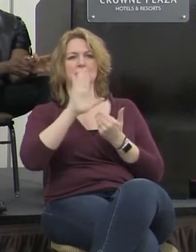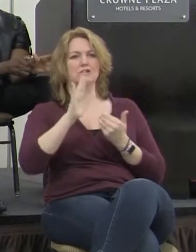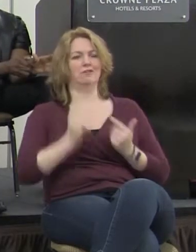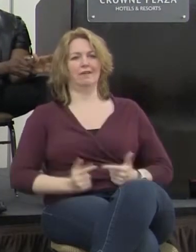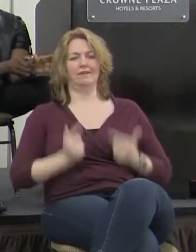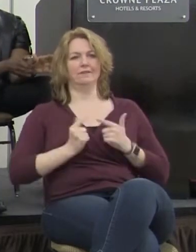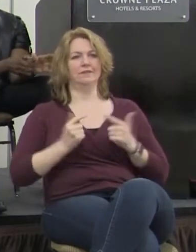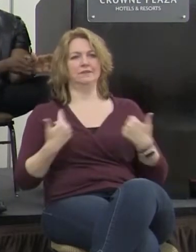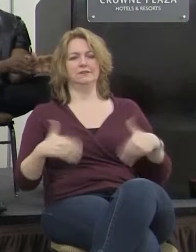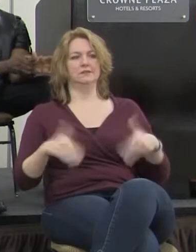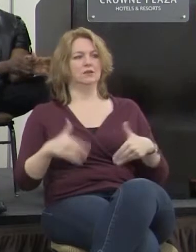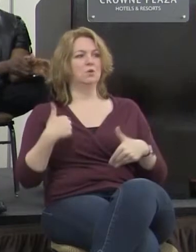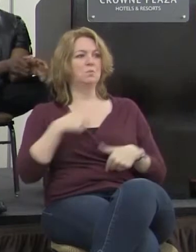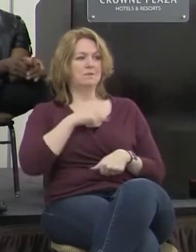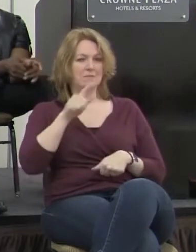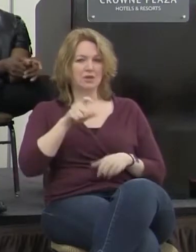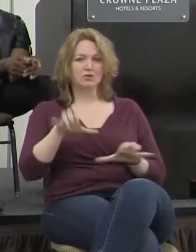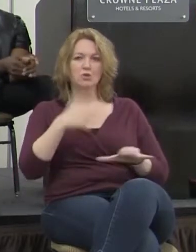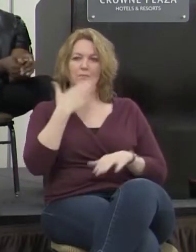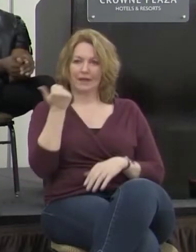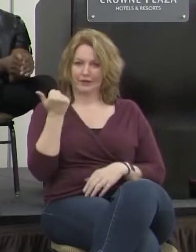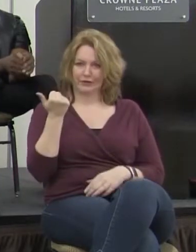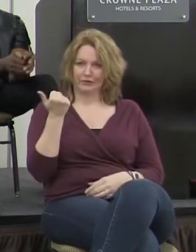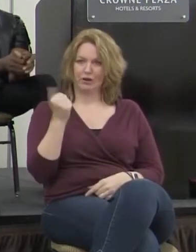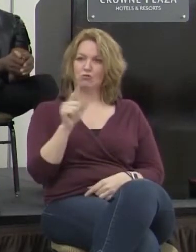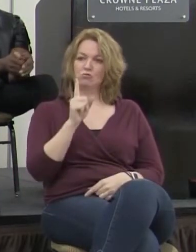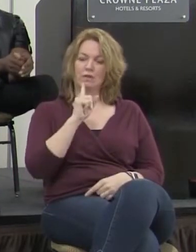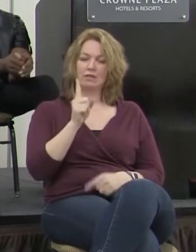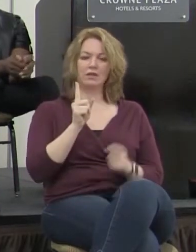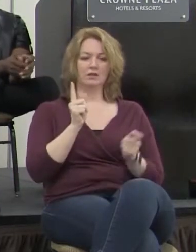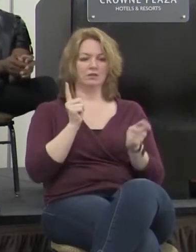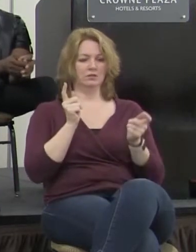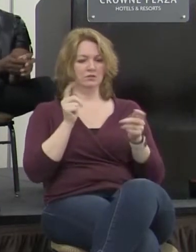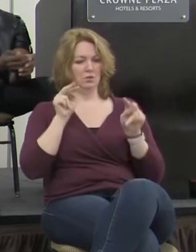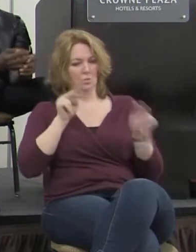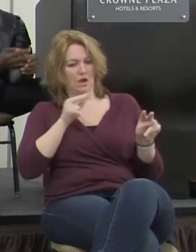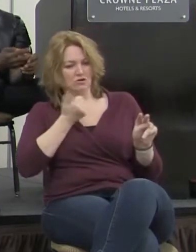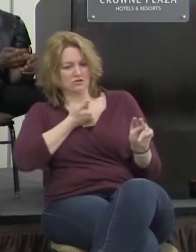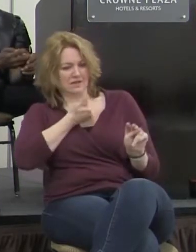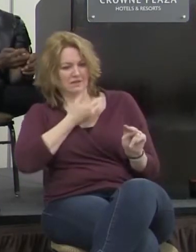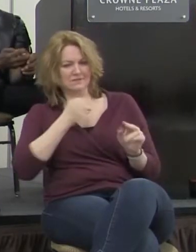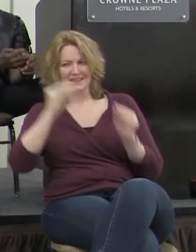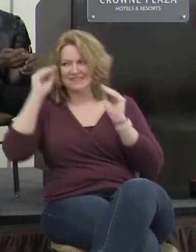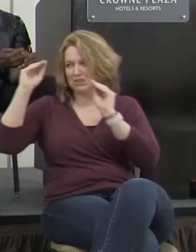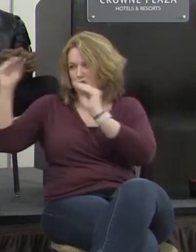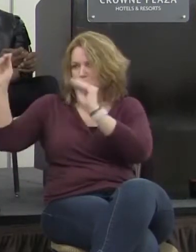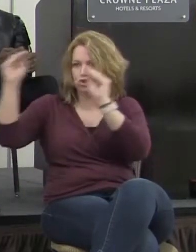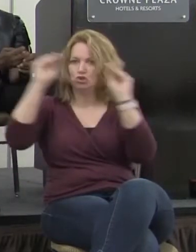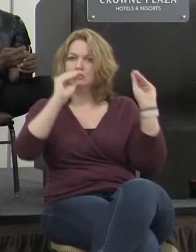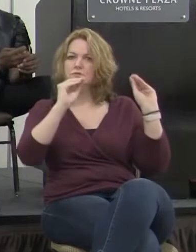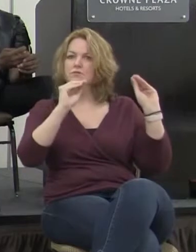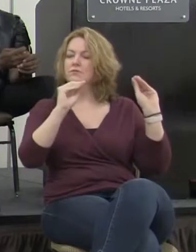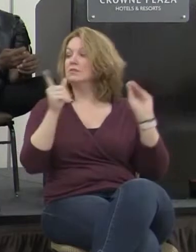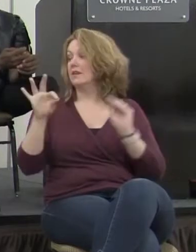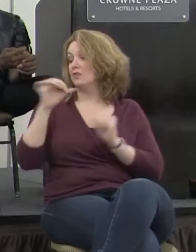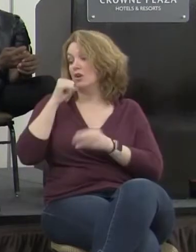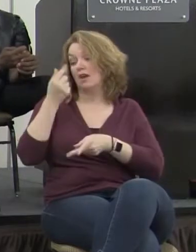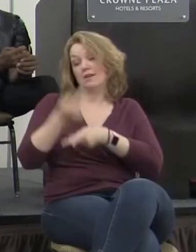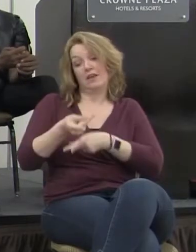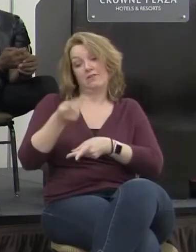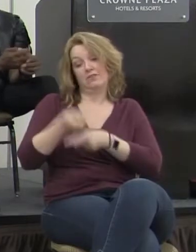through. So we have to do better. We have to actively police ourselves and each other. And if you're not